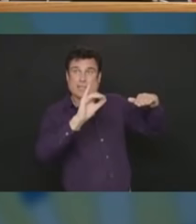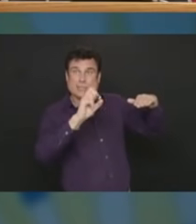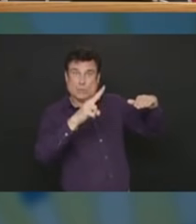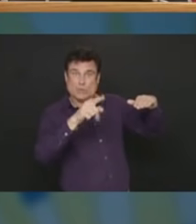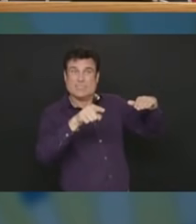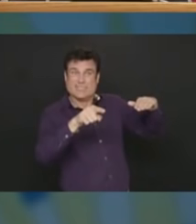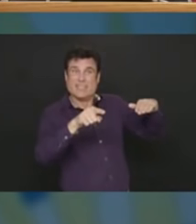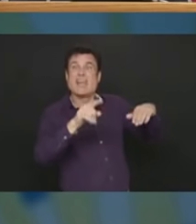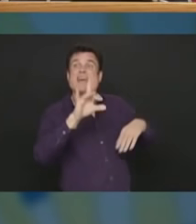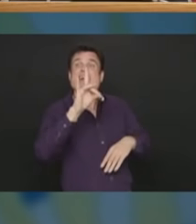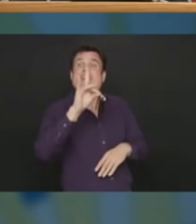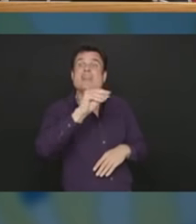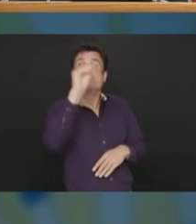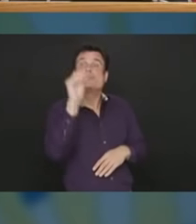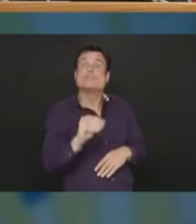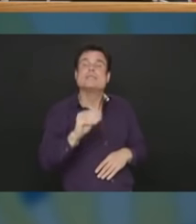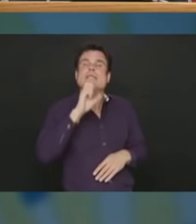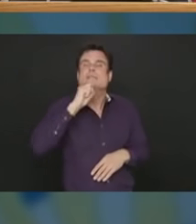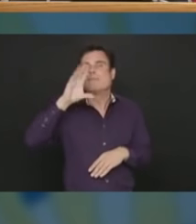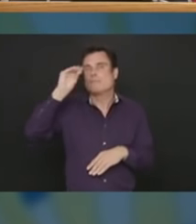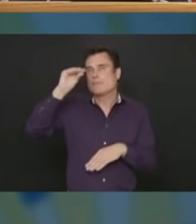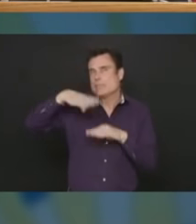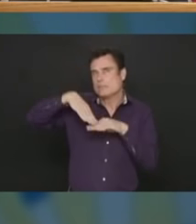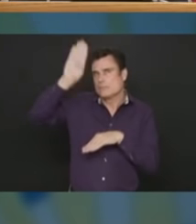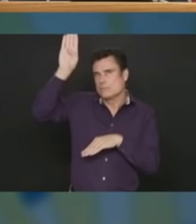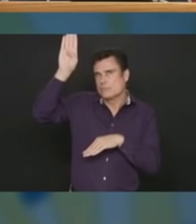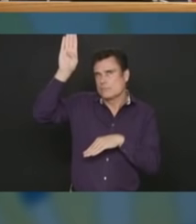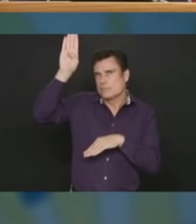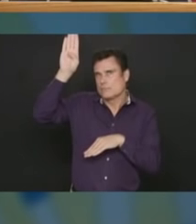of people who died were over age